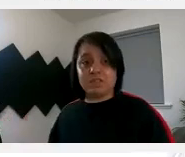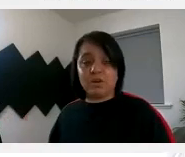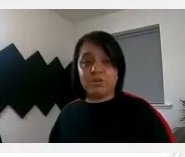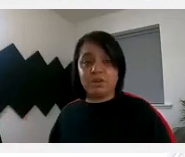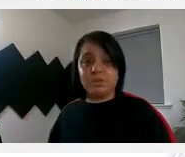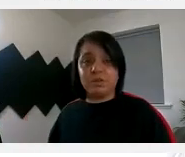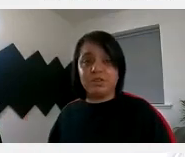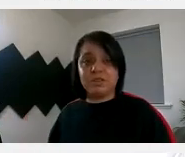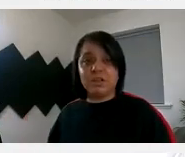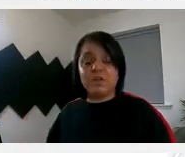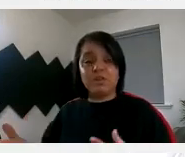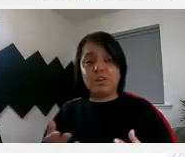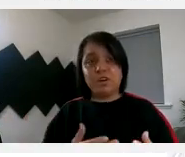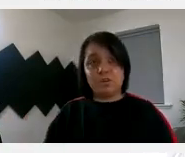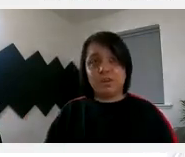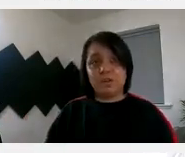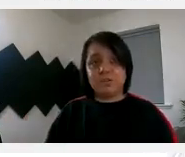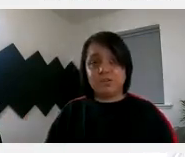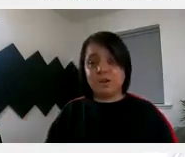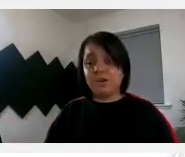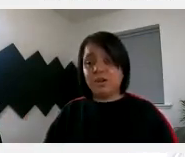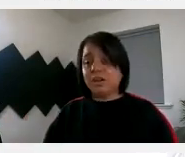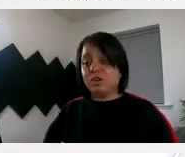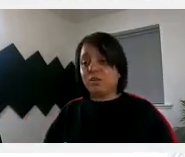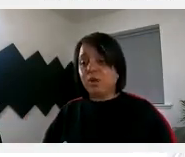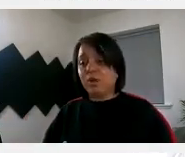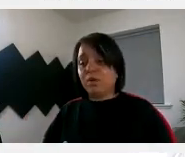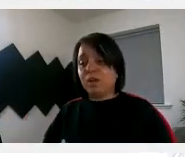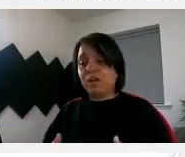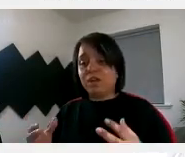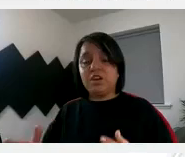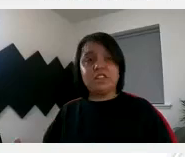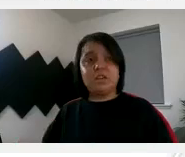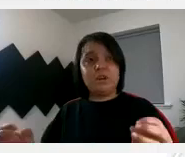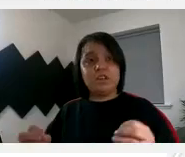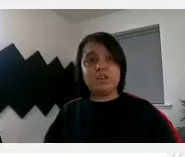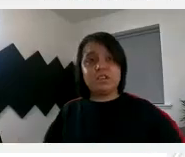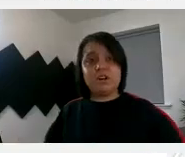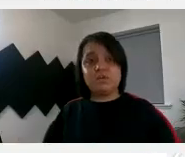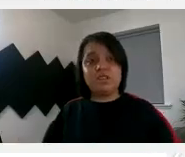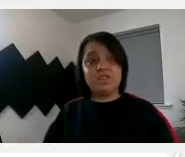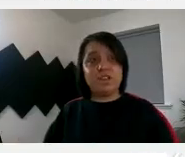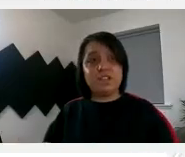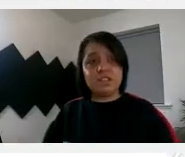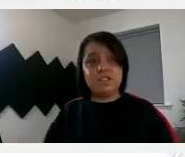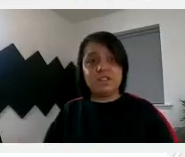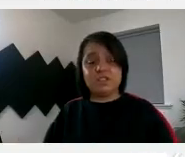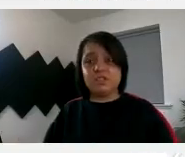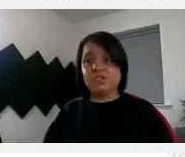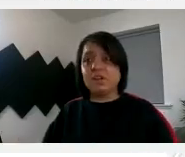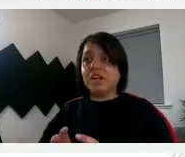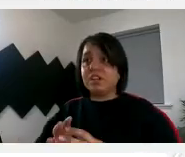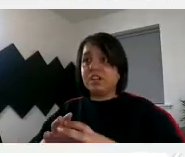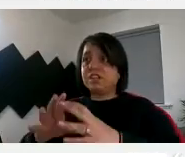their own language. We've got our own language as well. So you got to see what you're using at home. So if you're writing CVs and